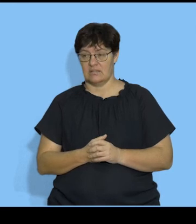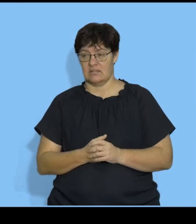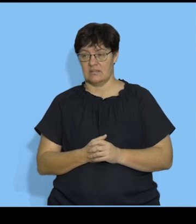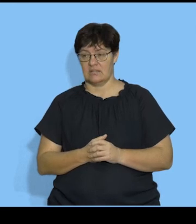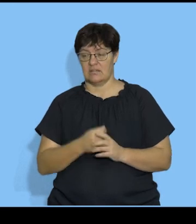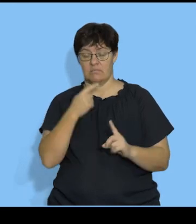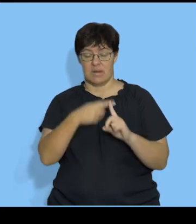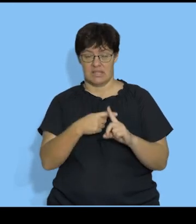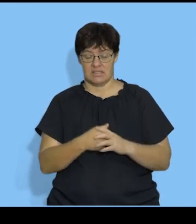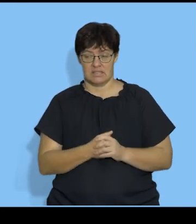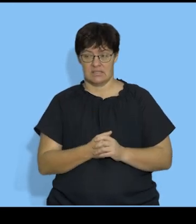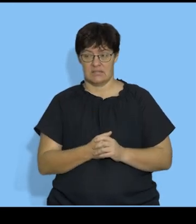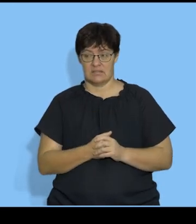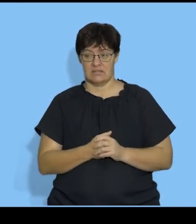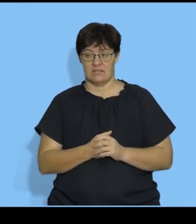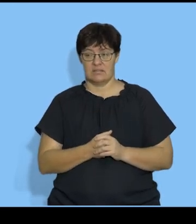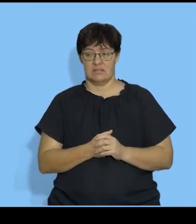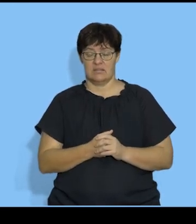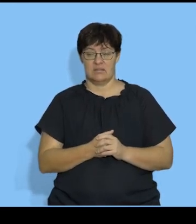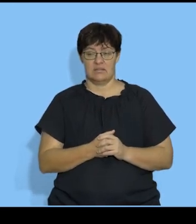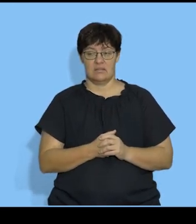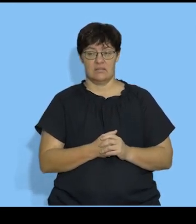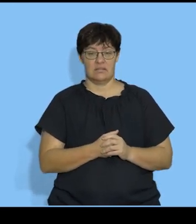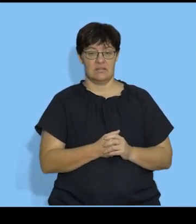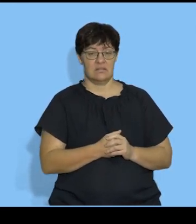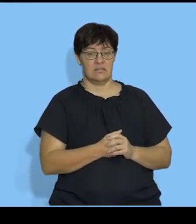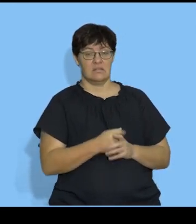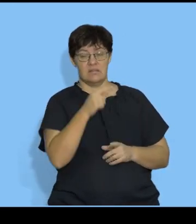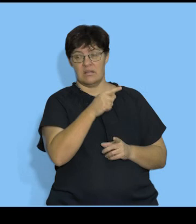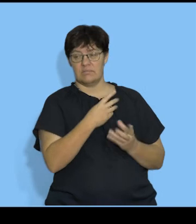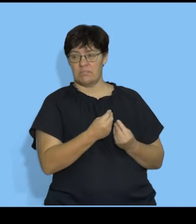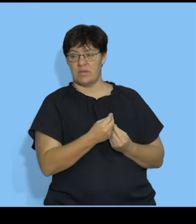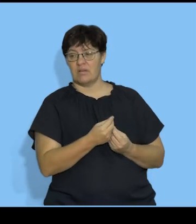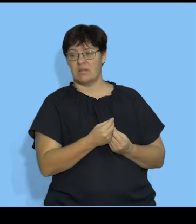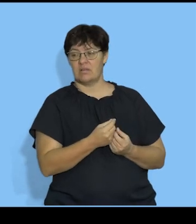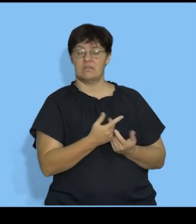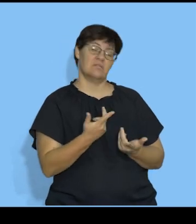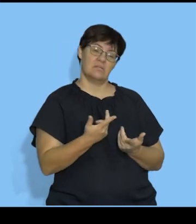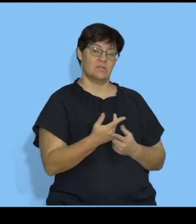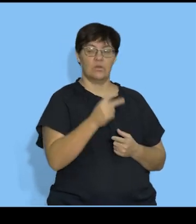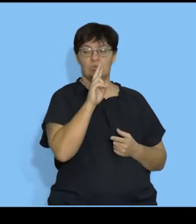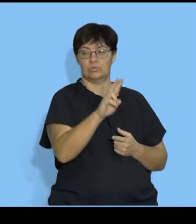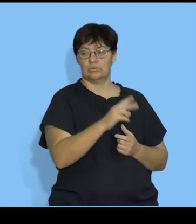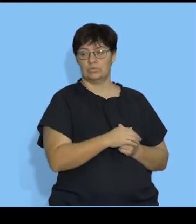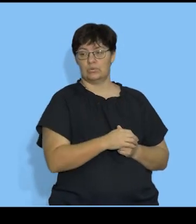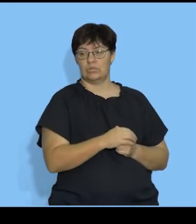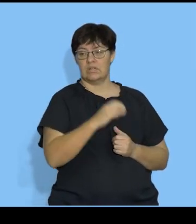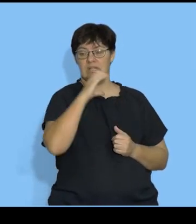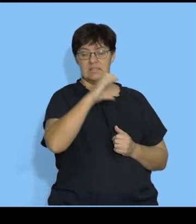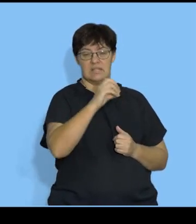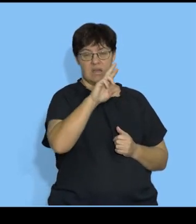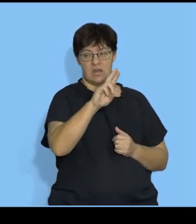Plus, if we multiply the chromium ion 3 plus, it will give us by 1, it will give us 2 Cr2